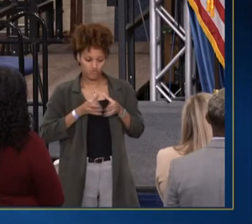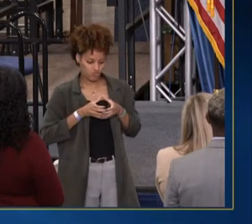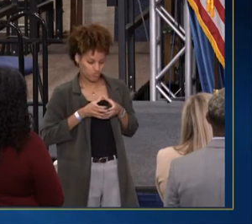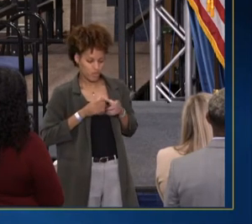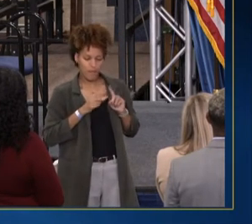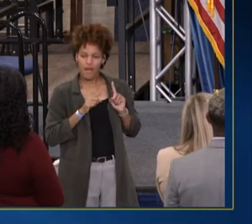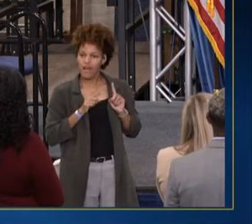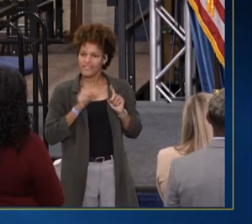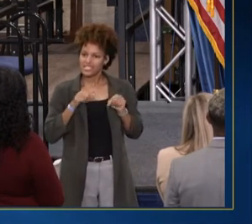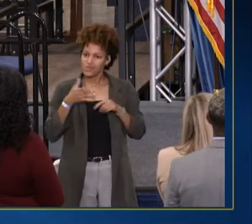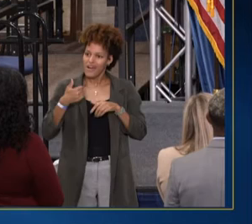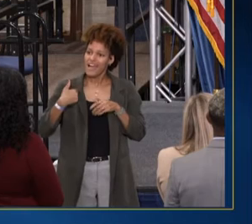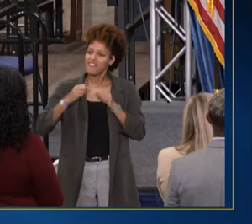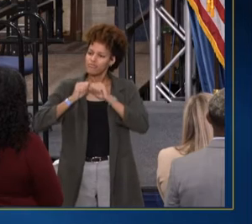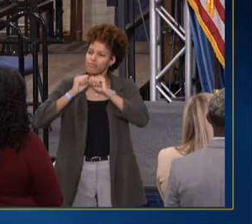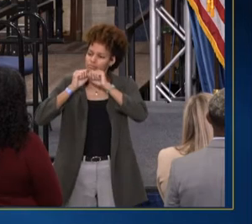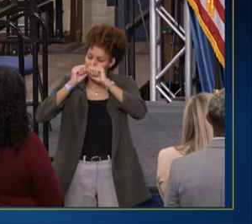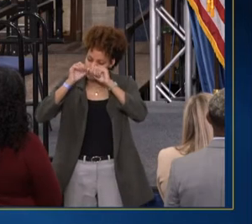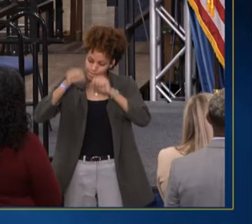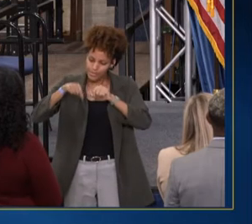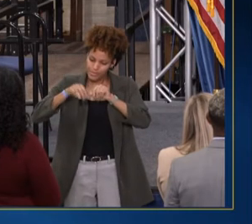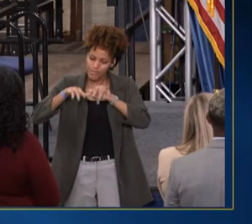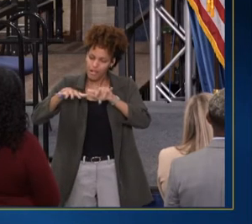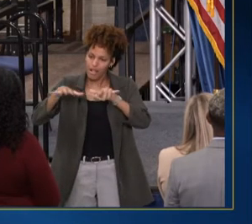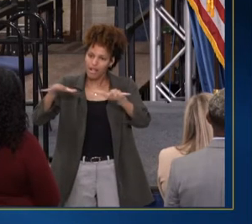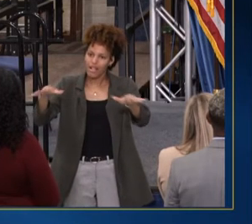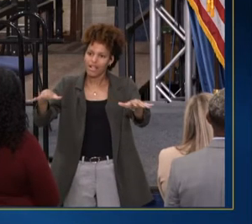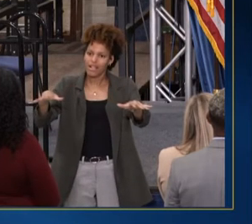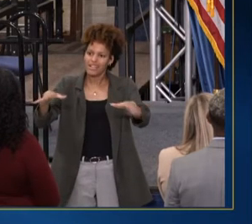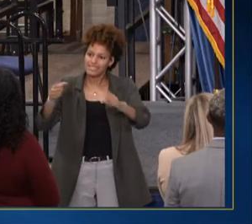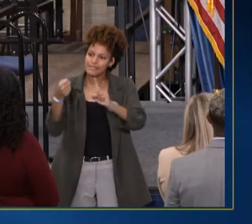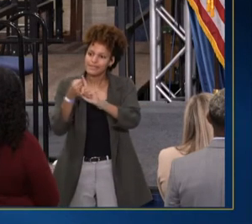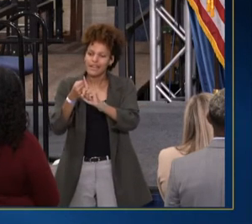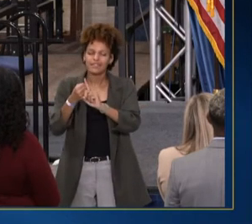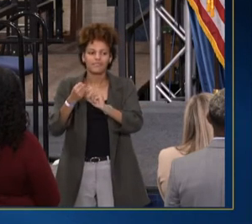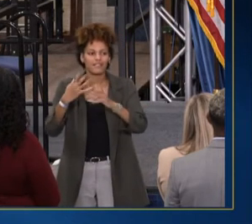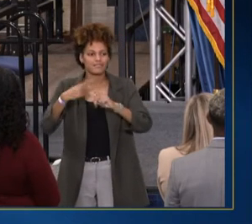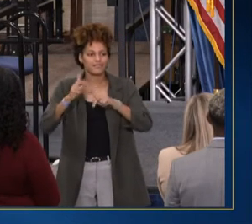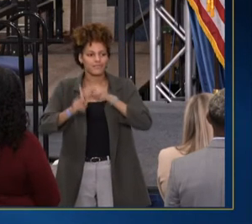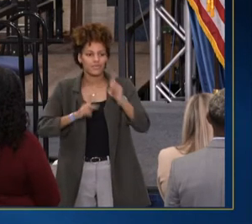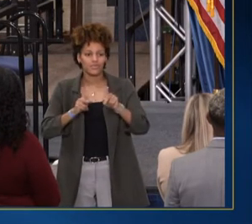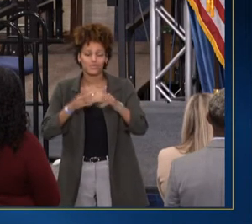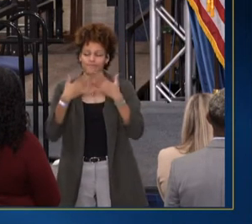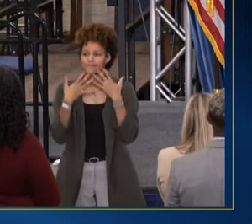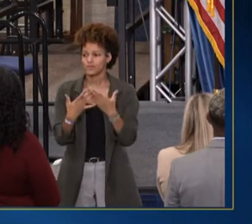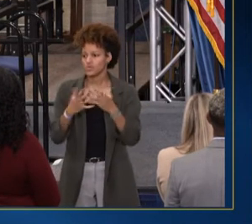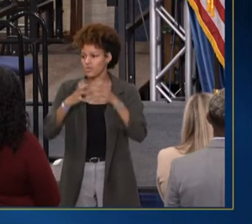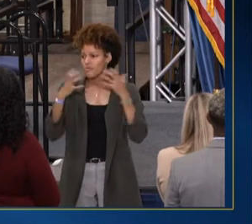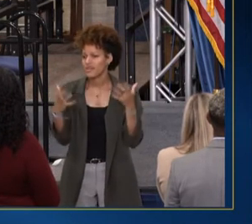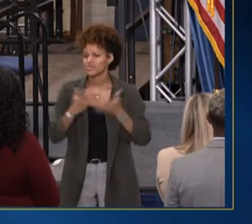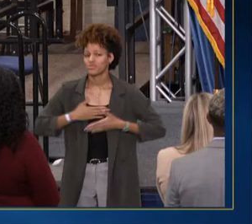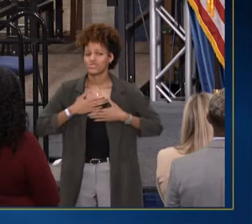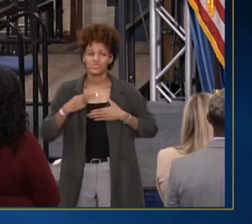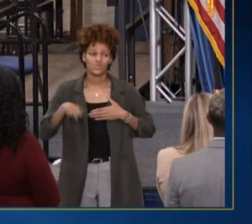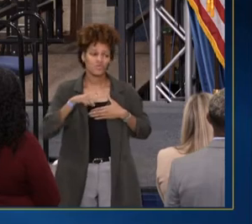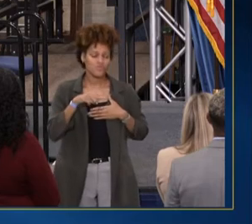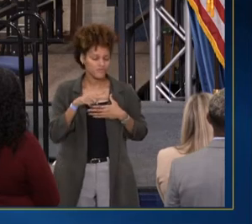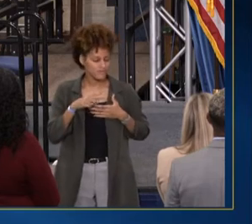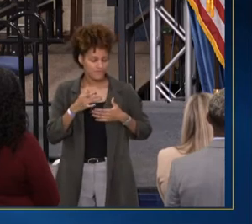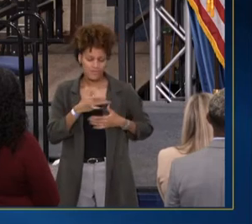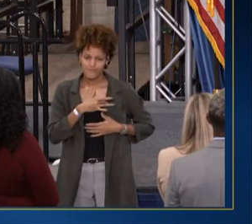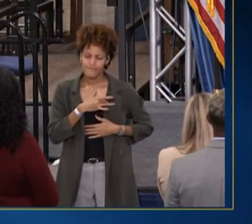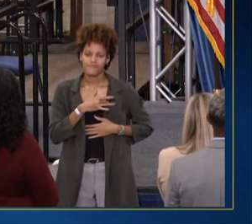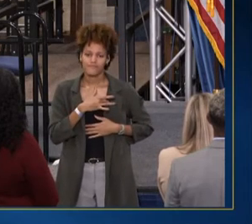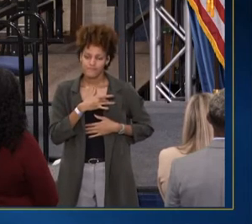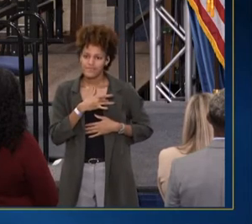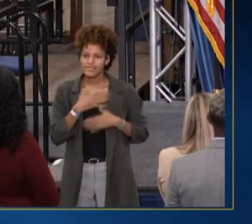going to have ripple effects. So just know, thank you so much. We appreciate you from the bottom of our hearts, and